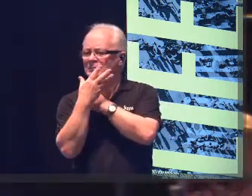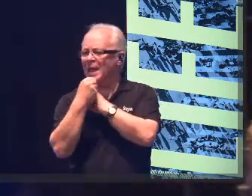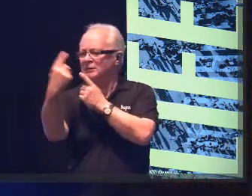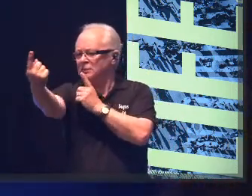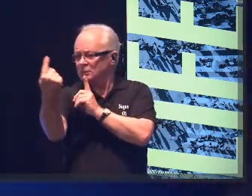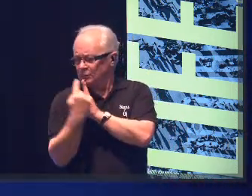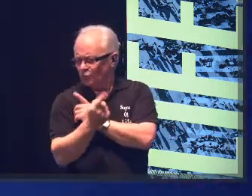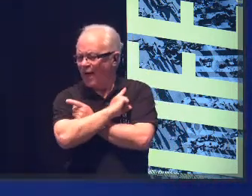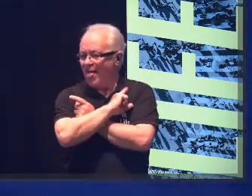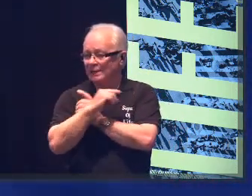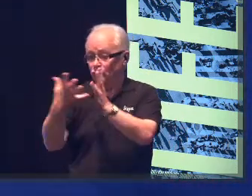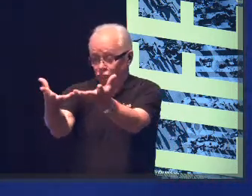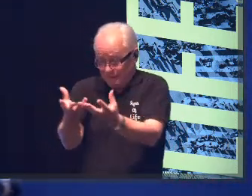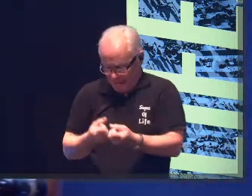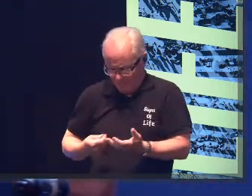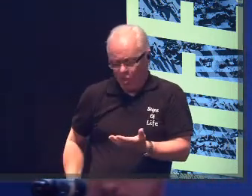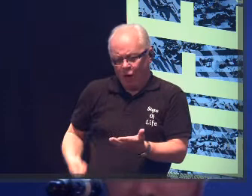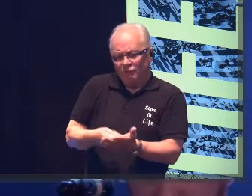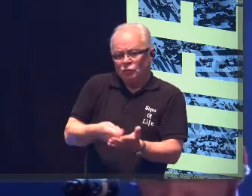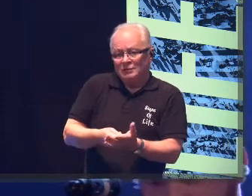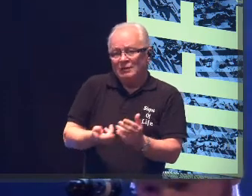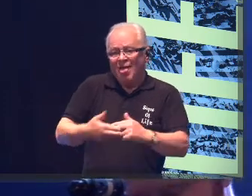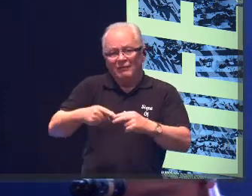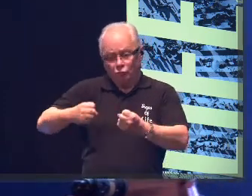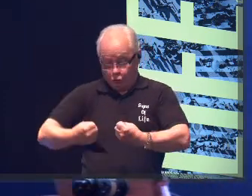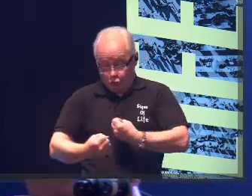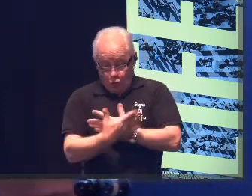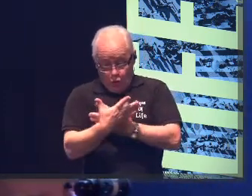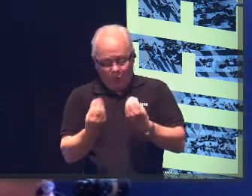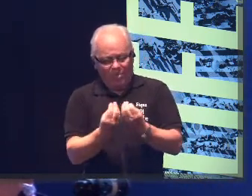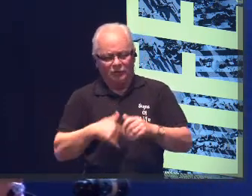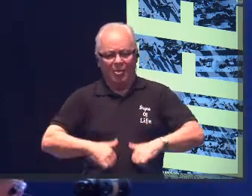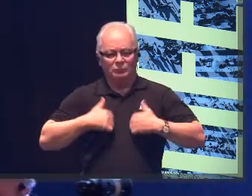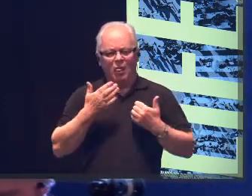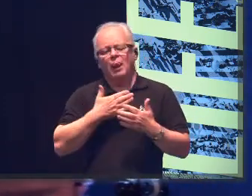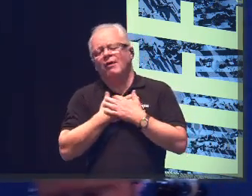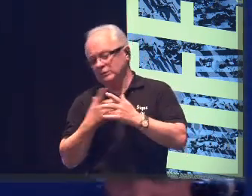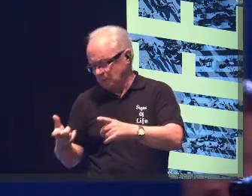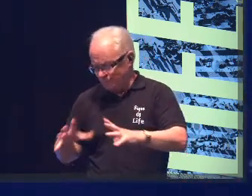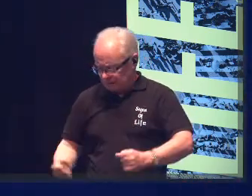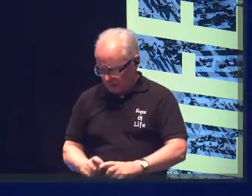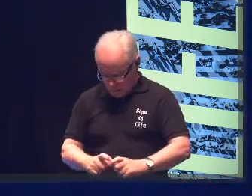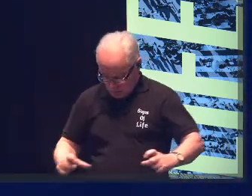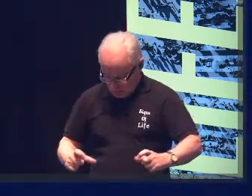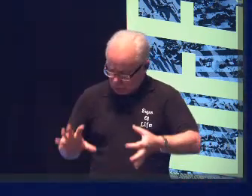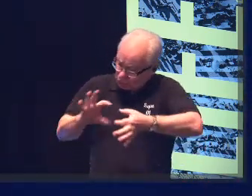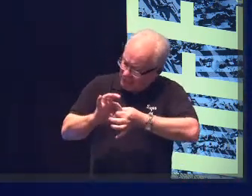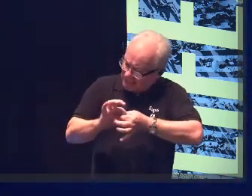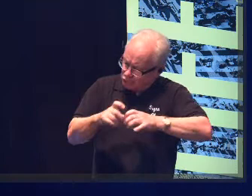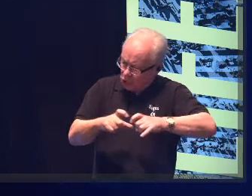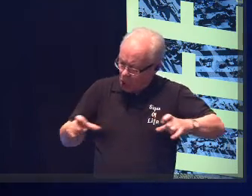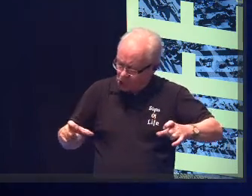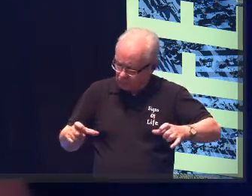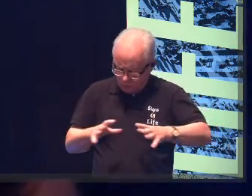morning. If you're new this morning, we'd love you to fill out one of these little connection cards. That's to help us get to know you better, get connected with